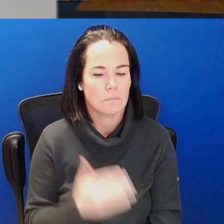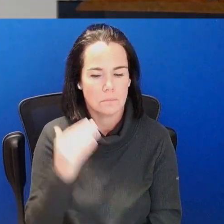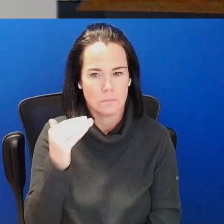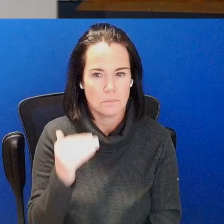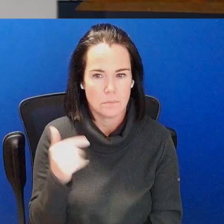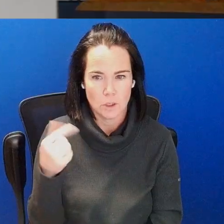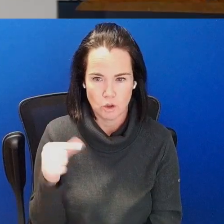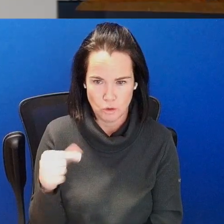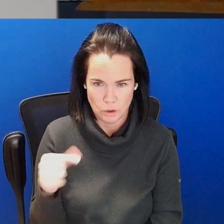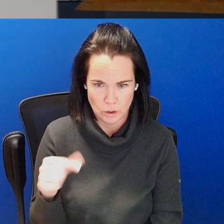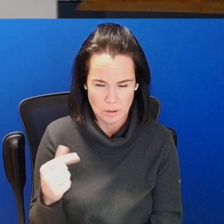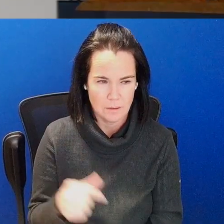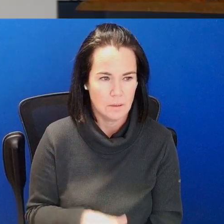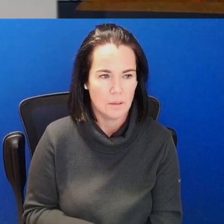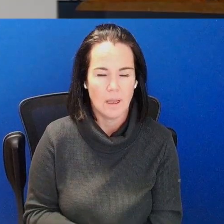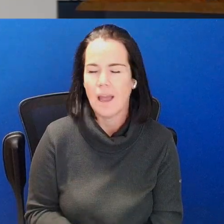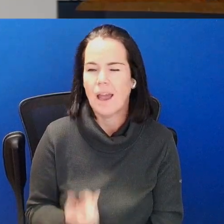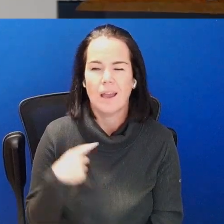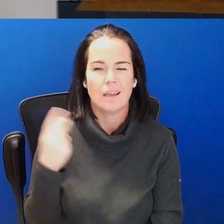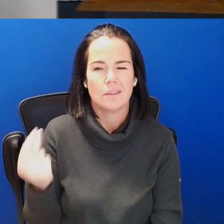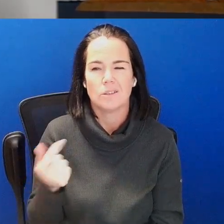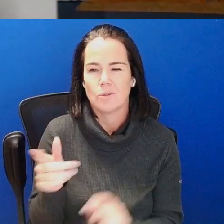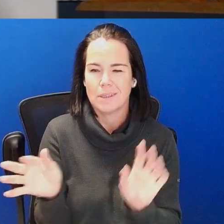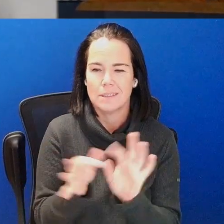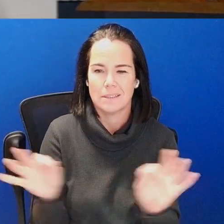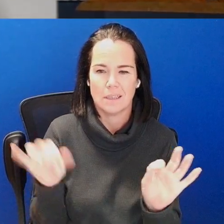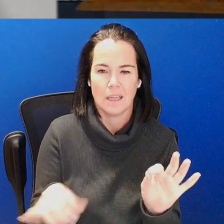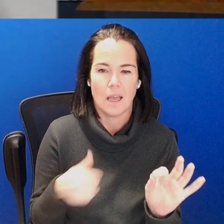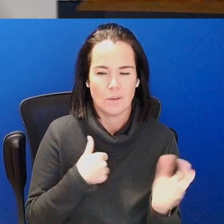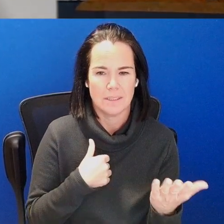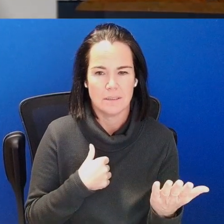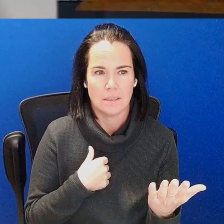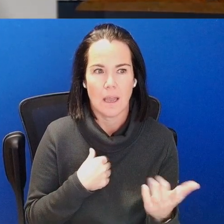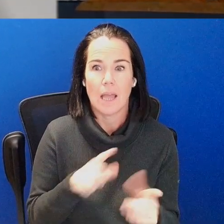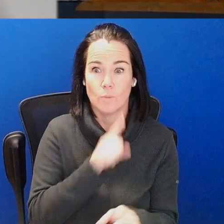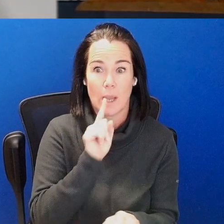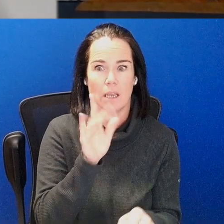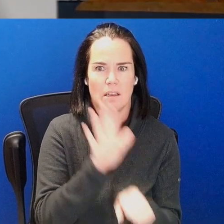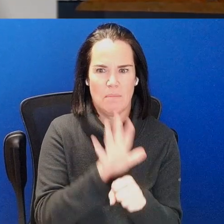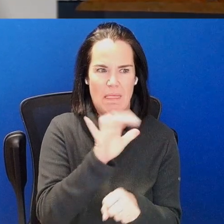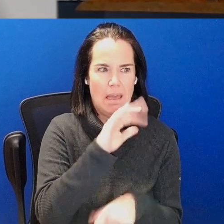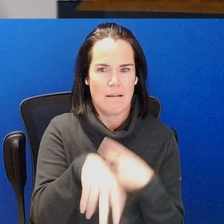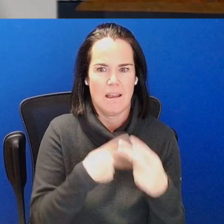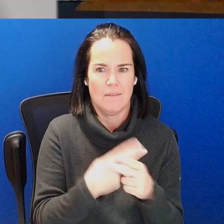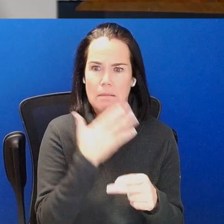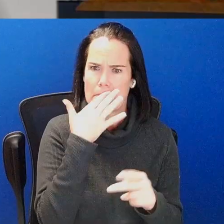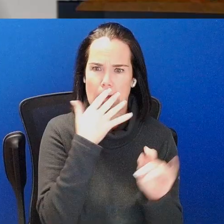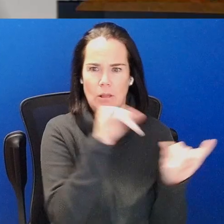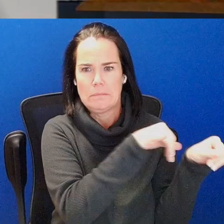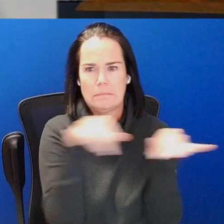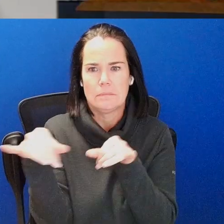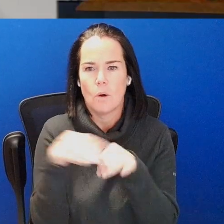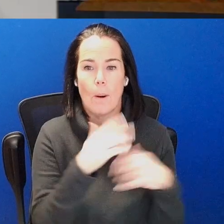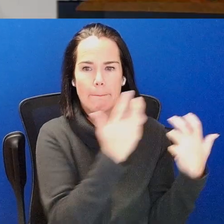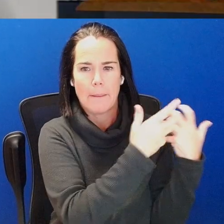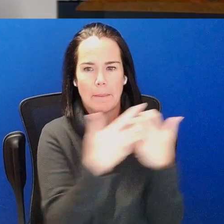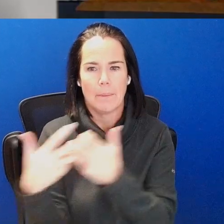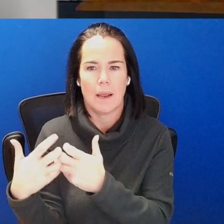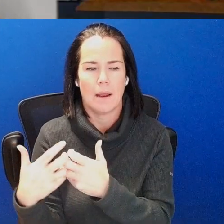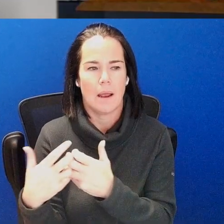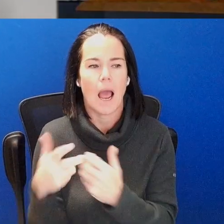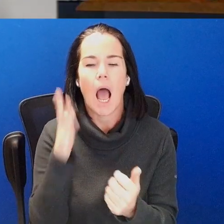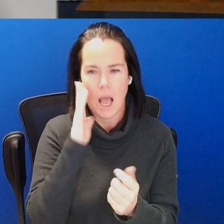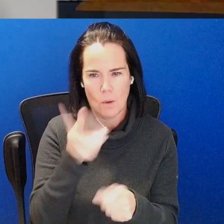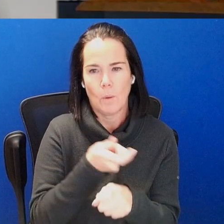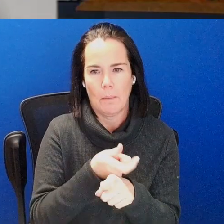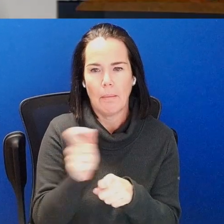And then green. As soon as I said that, I'm like, oh, as soon as I commit to something like that, like color coding or